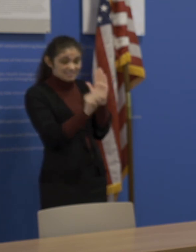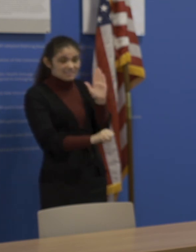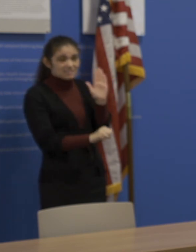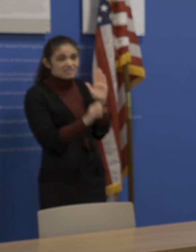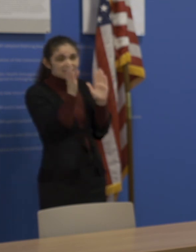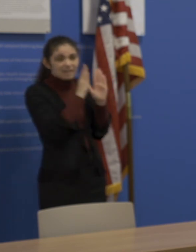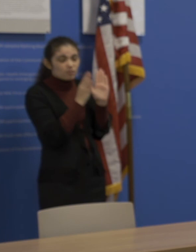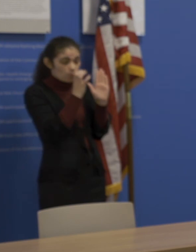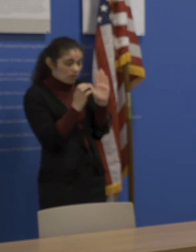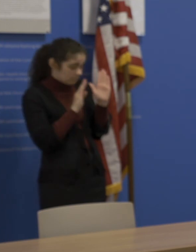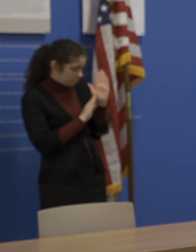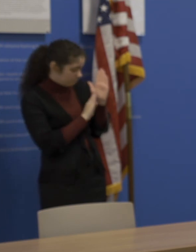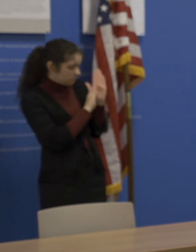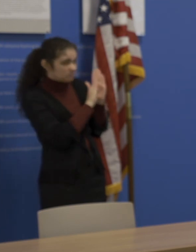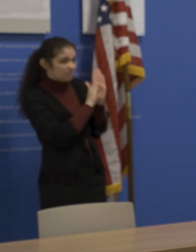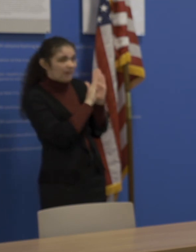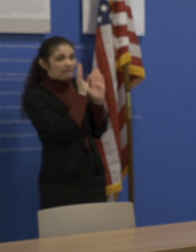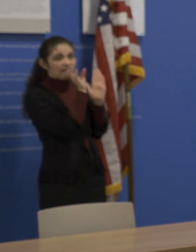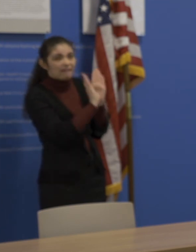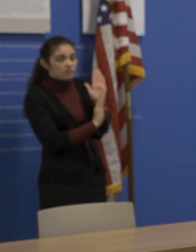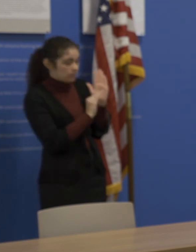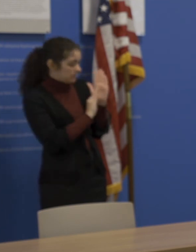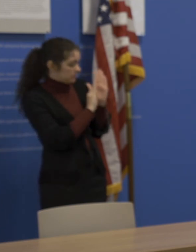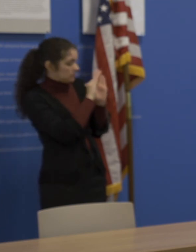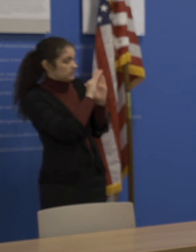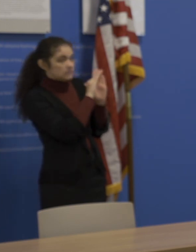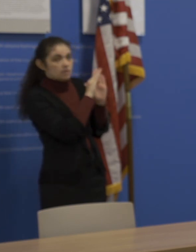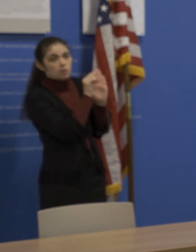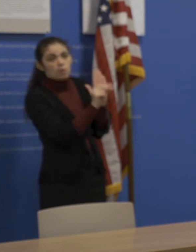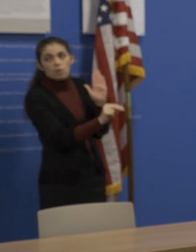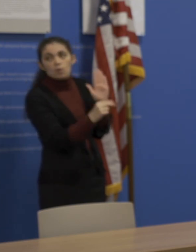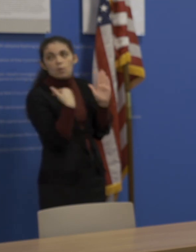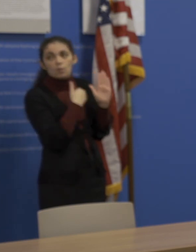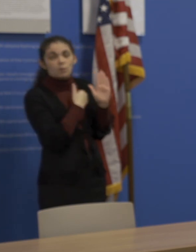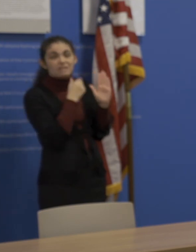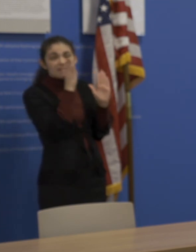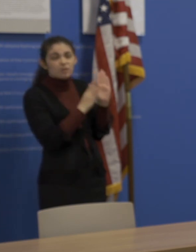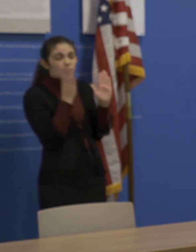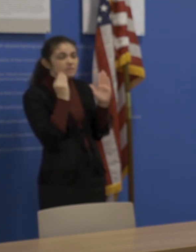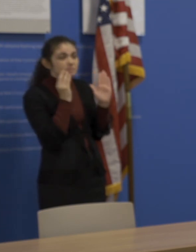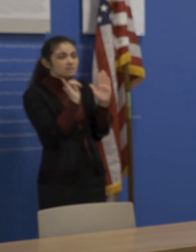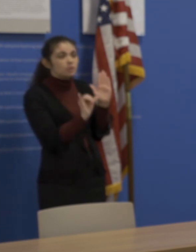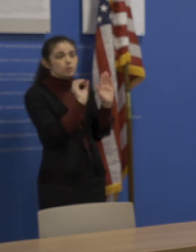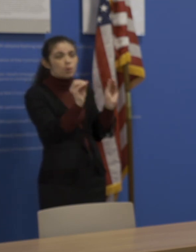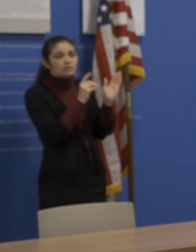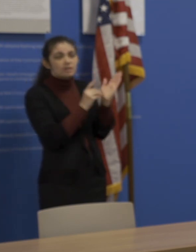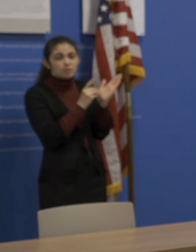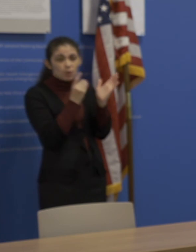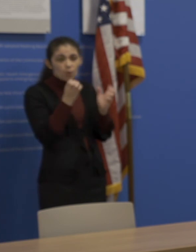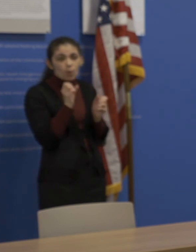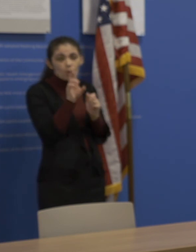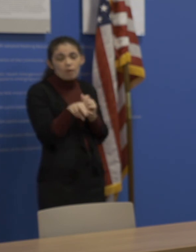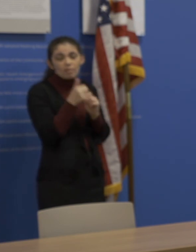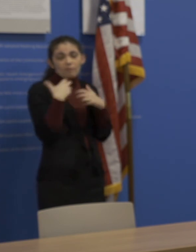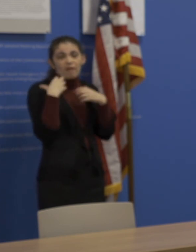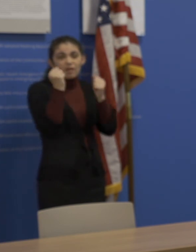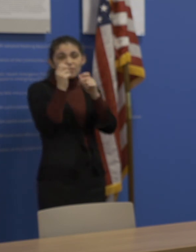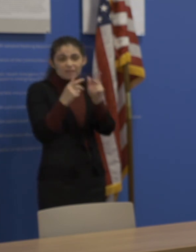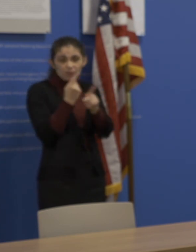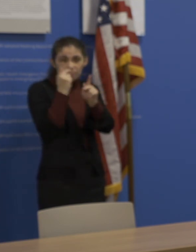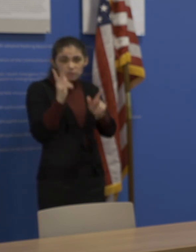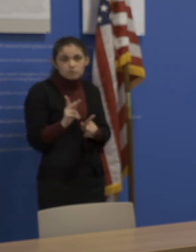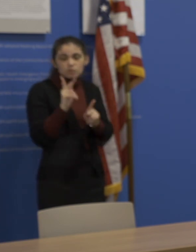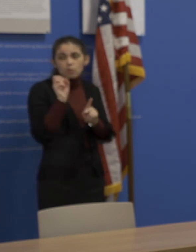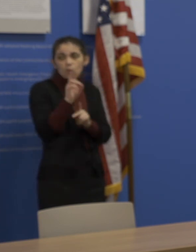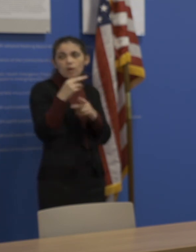I never want to get to that in this community. None of us do. All of us physicians, no physician ever, or no other healthcare provider,